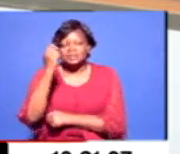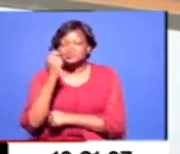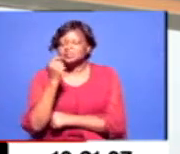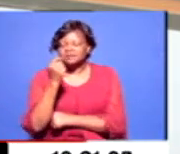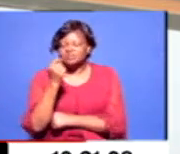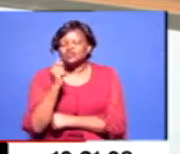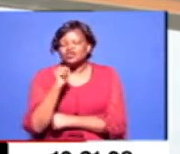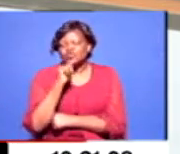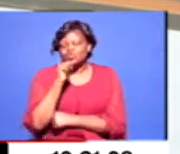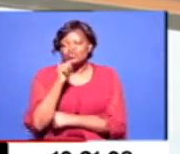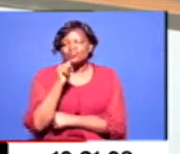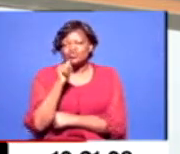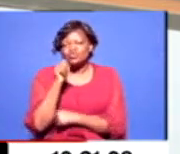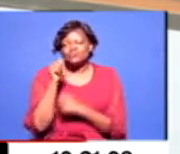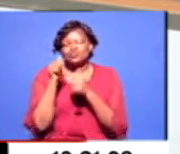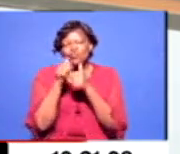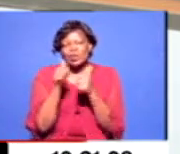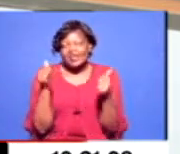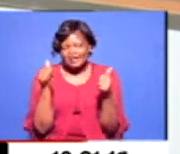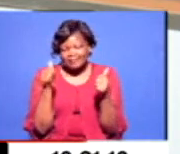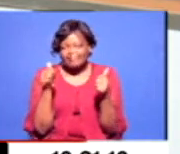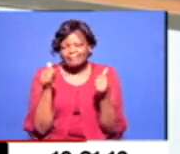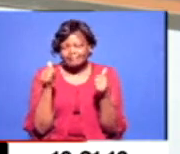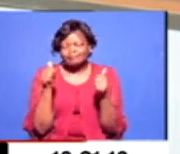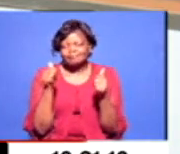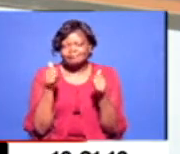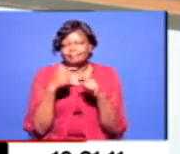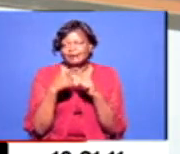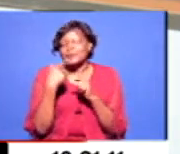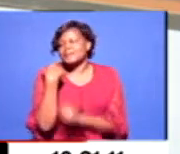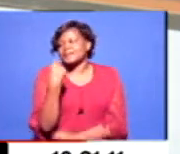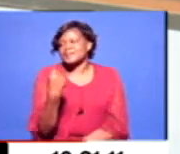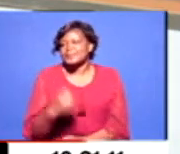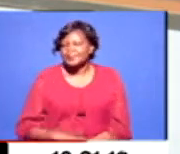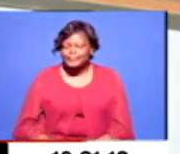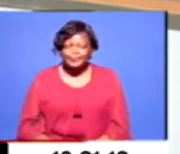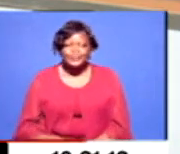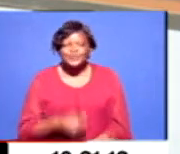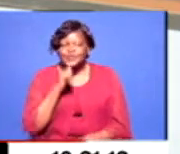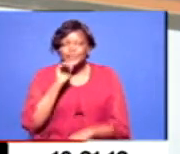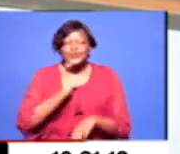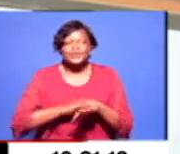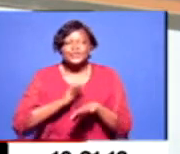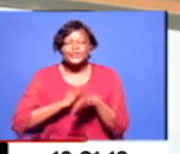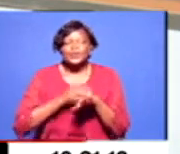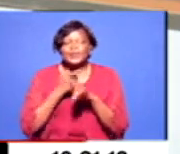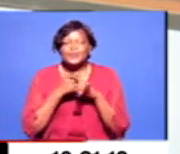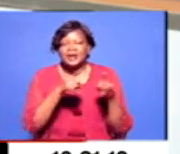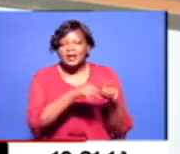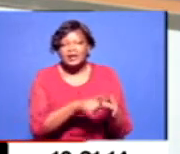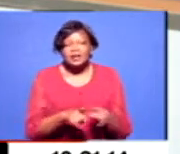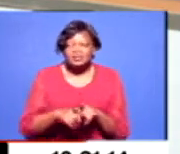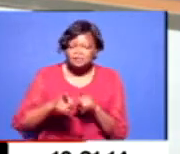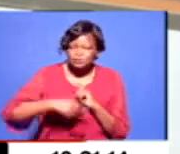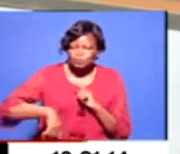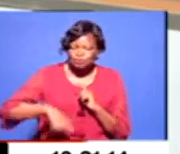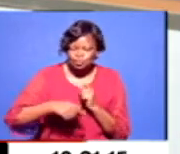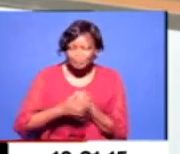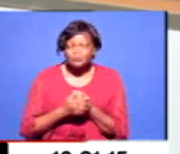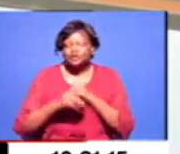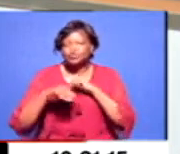very well or very good in the recent past, has not been good. But as we were